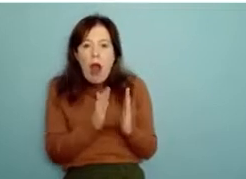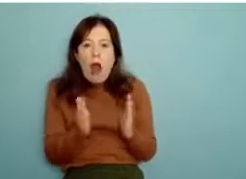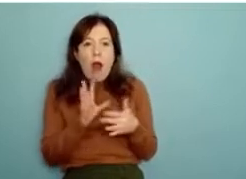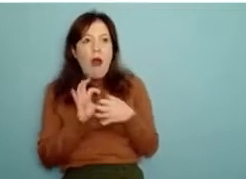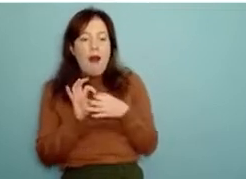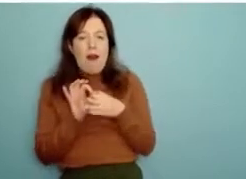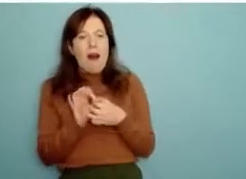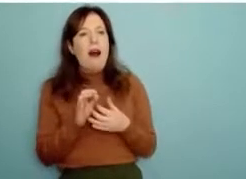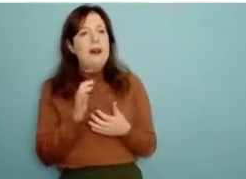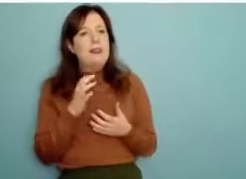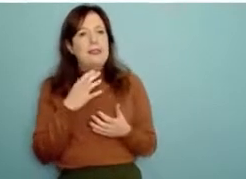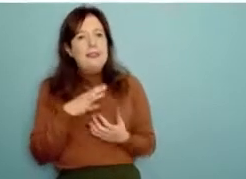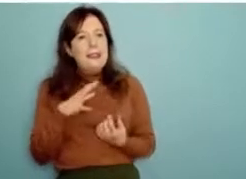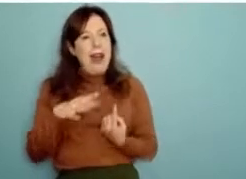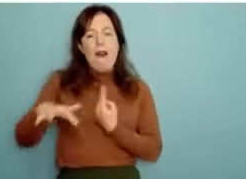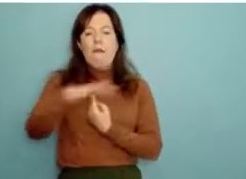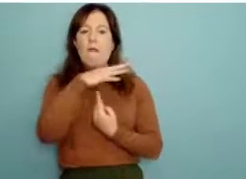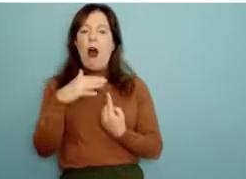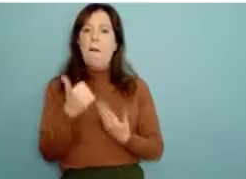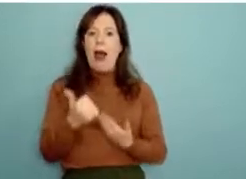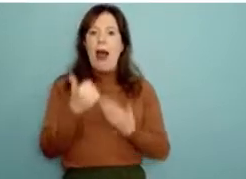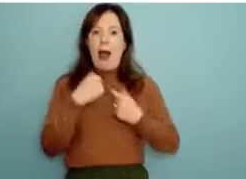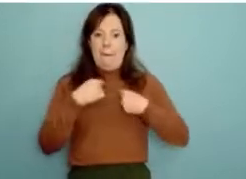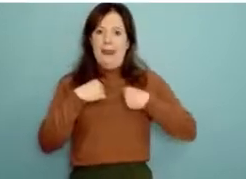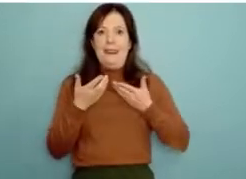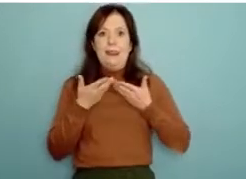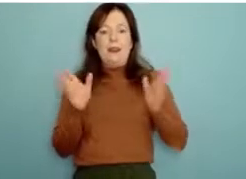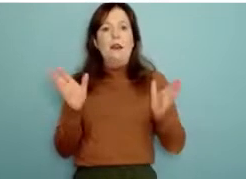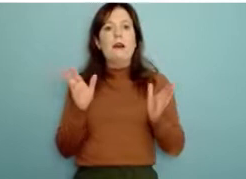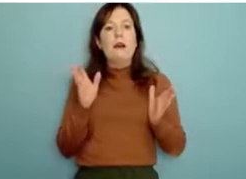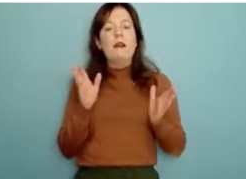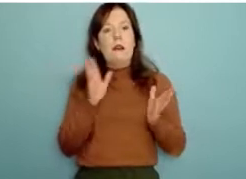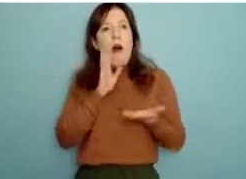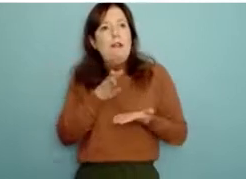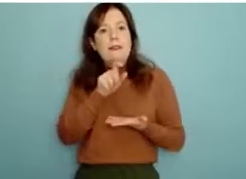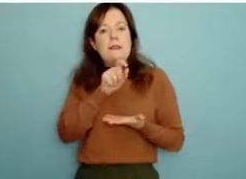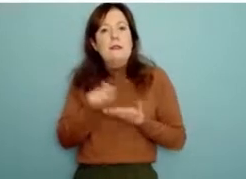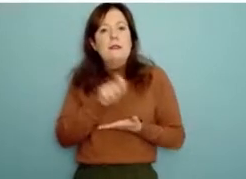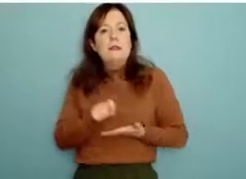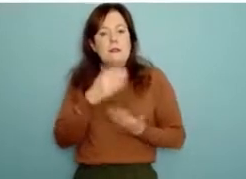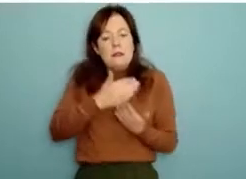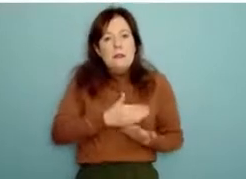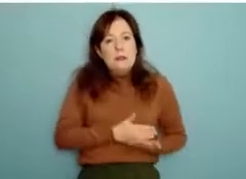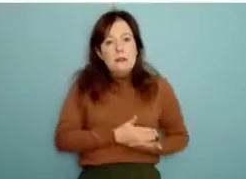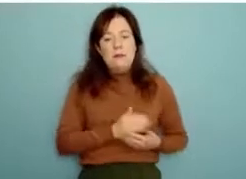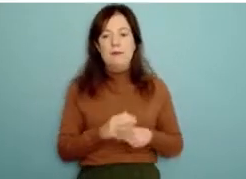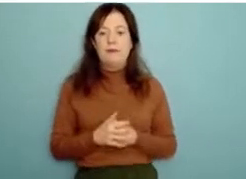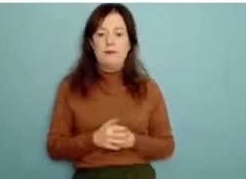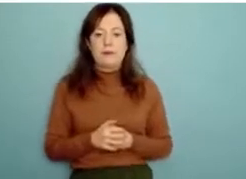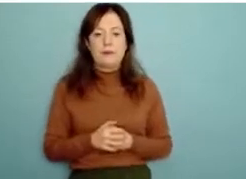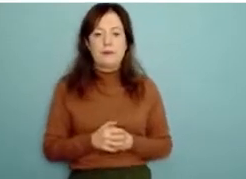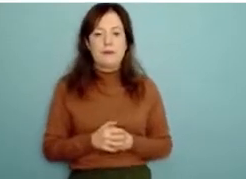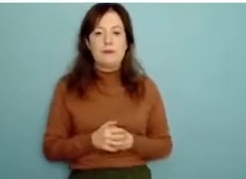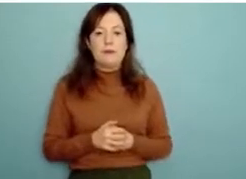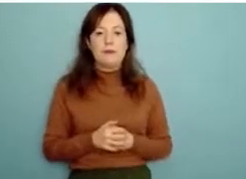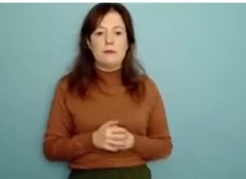where this can happen is very important. I will have spent many time thinking about